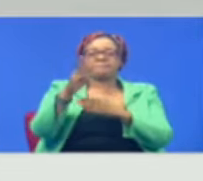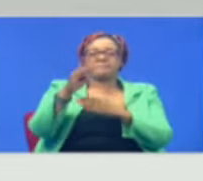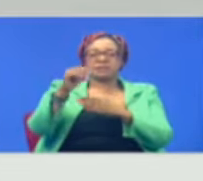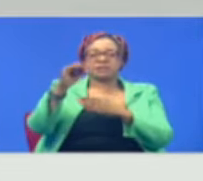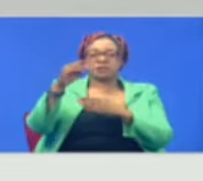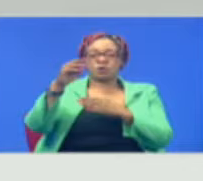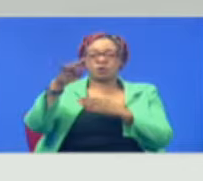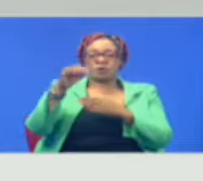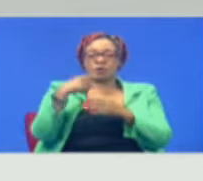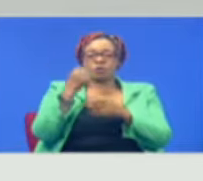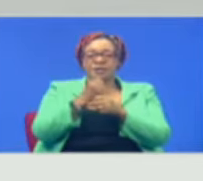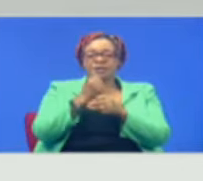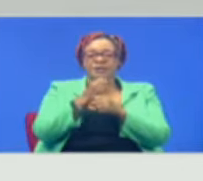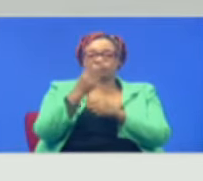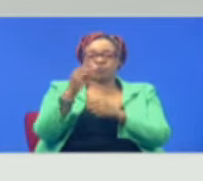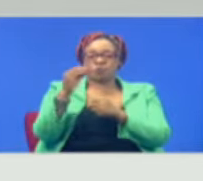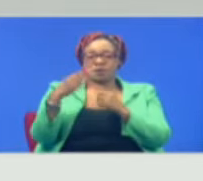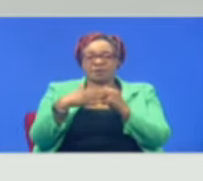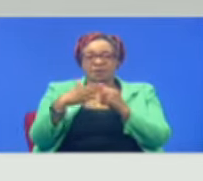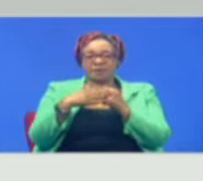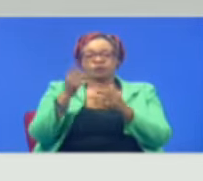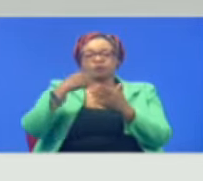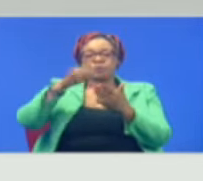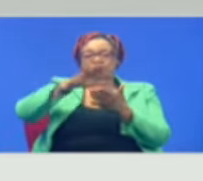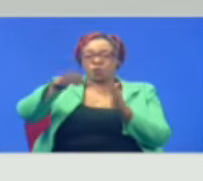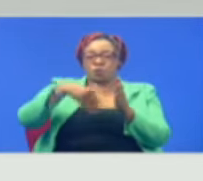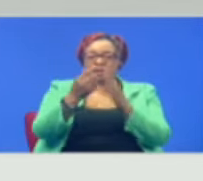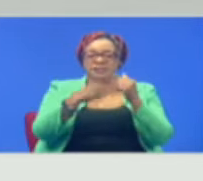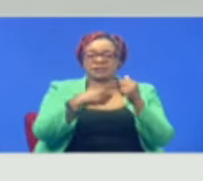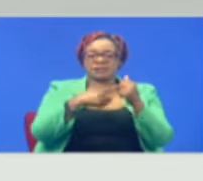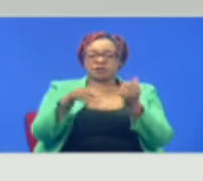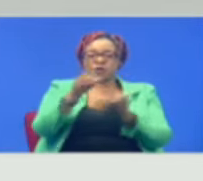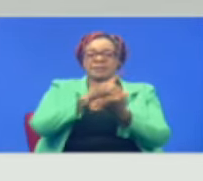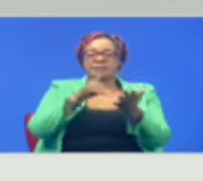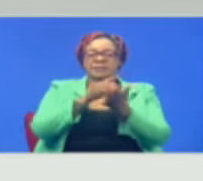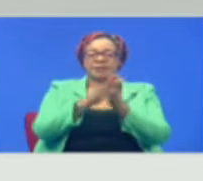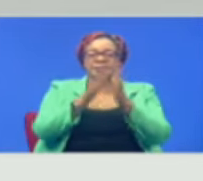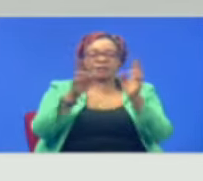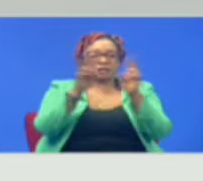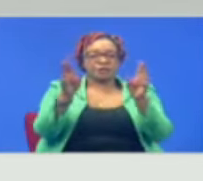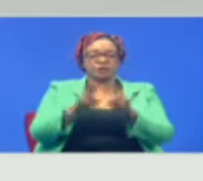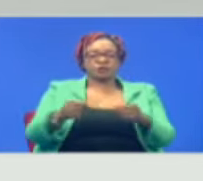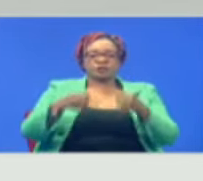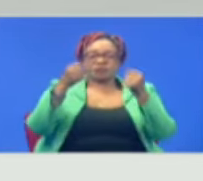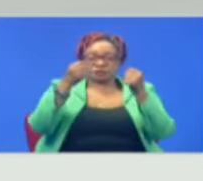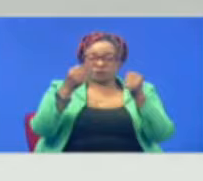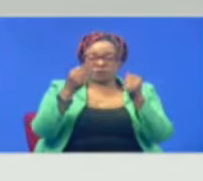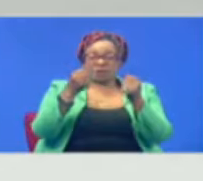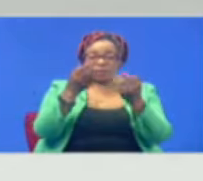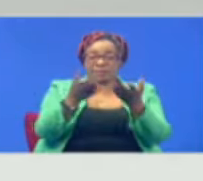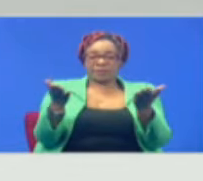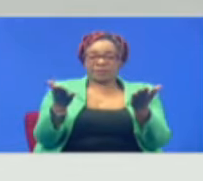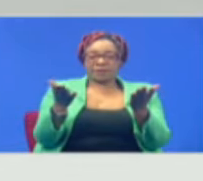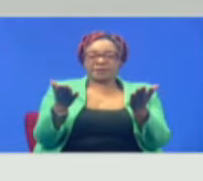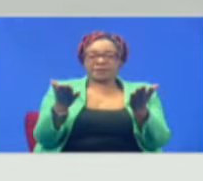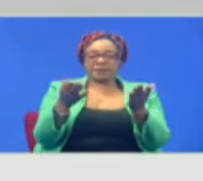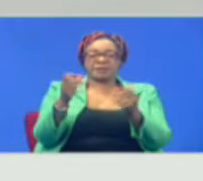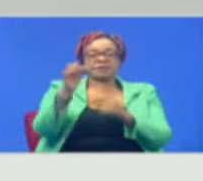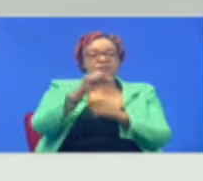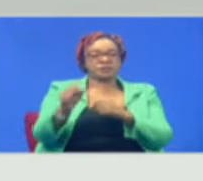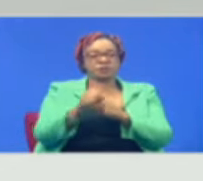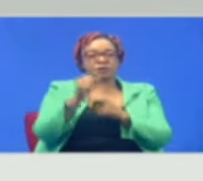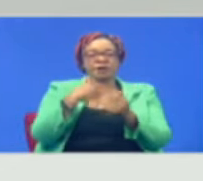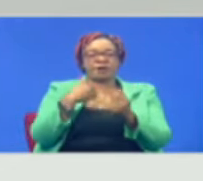in 2009, to win all 6 domestic and international titles available in a single season, having already